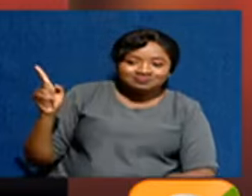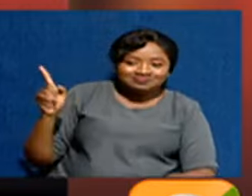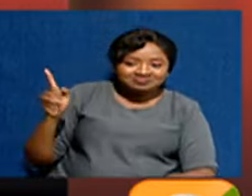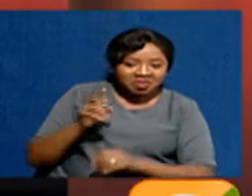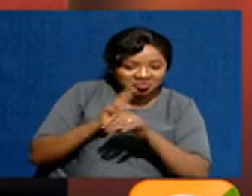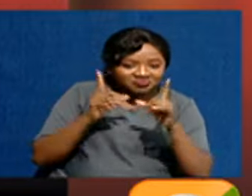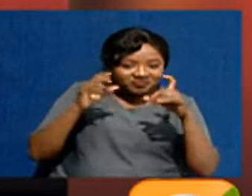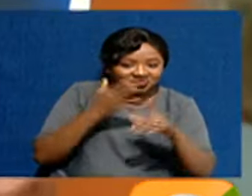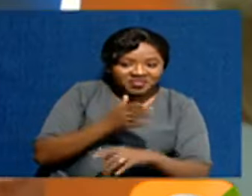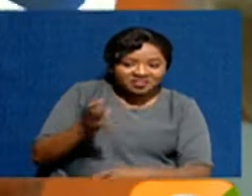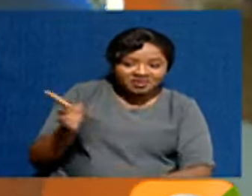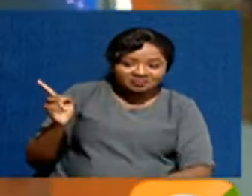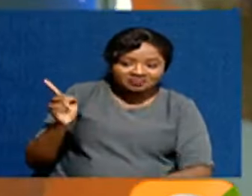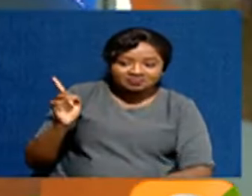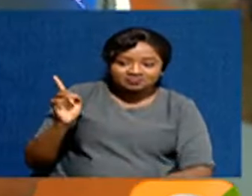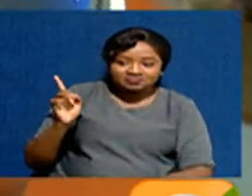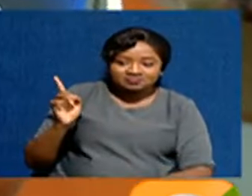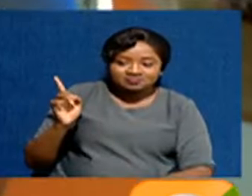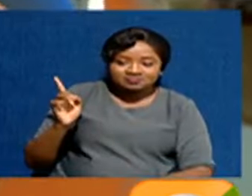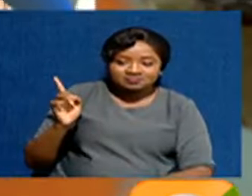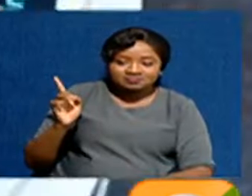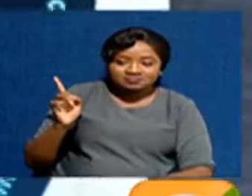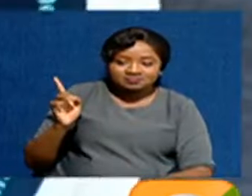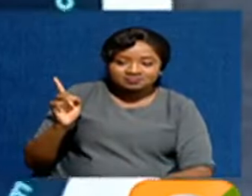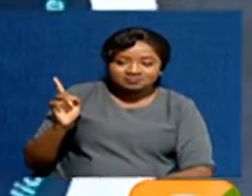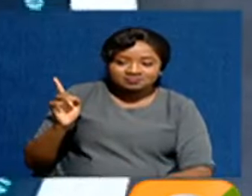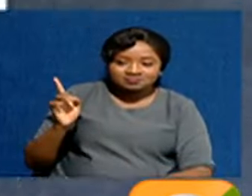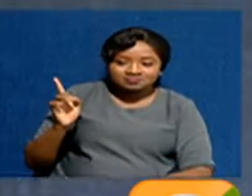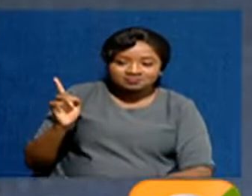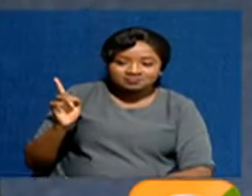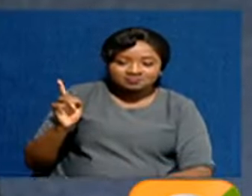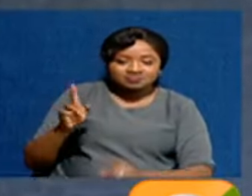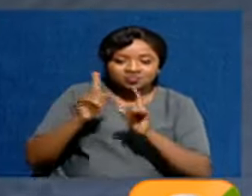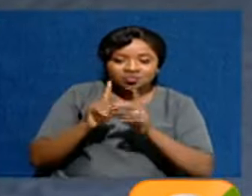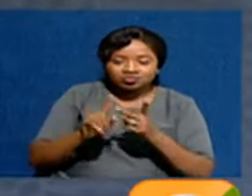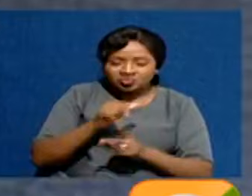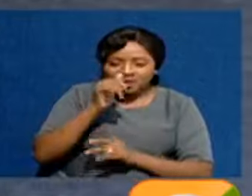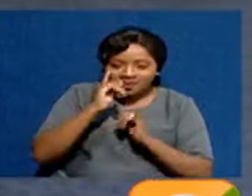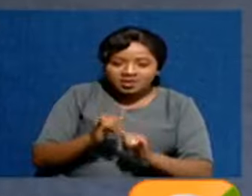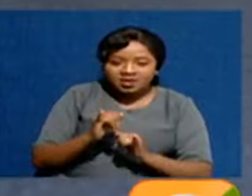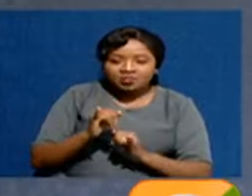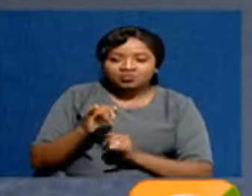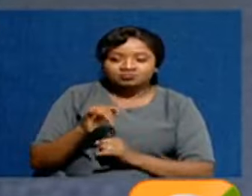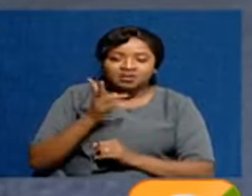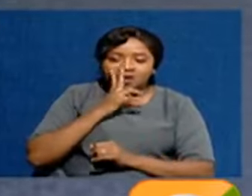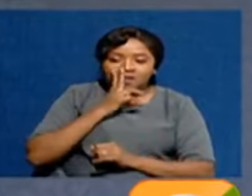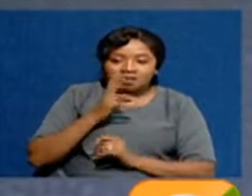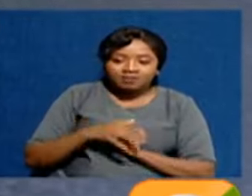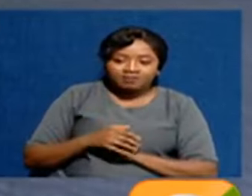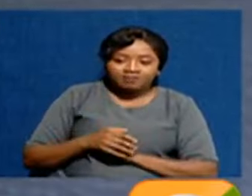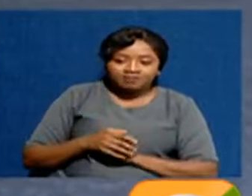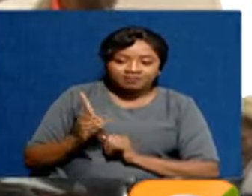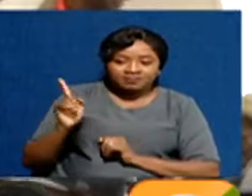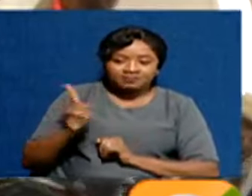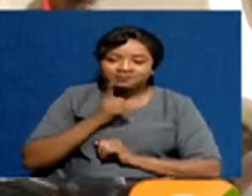images on new smoke-free products such as Velo and e-cigarettes. Industry players say the images proposed for use by